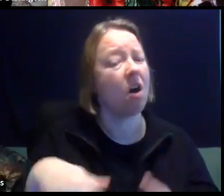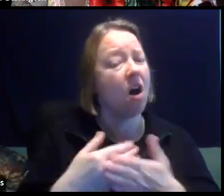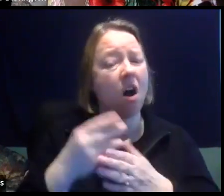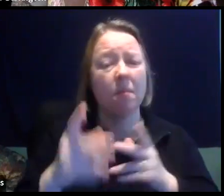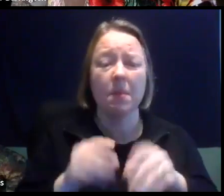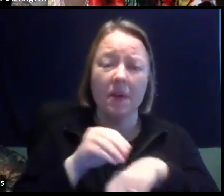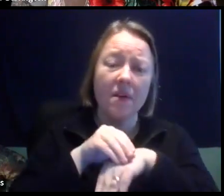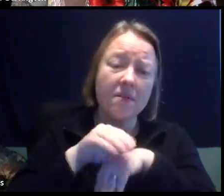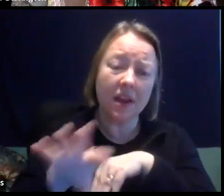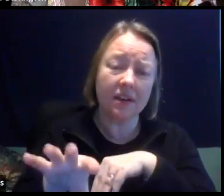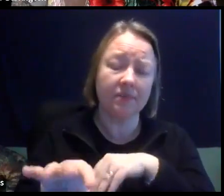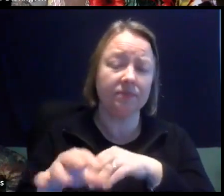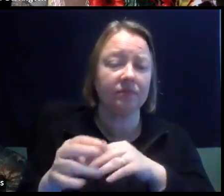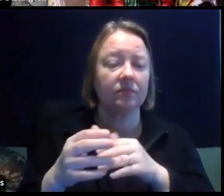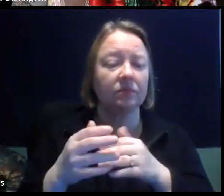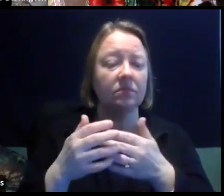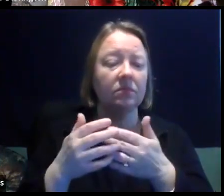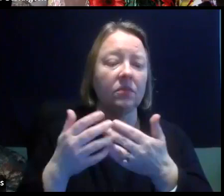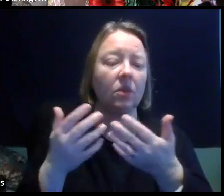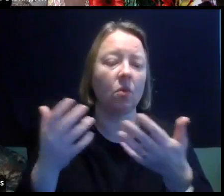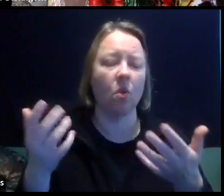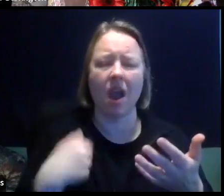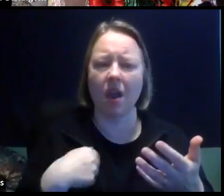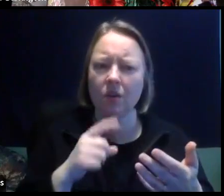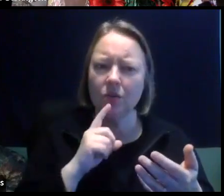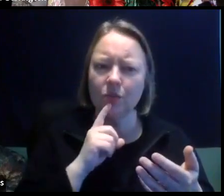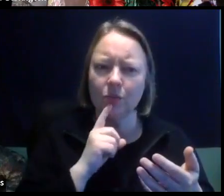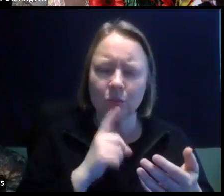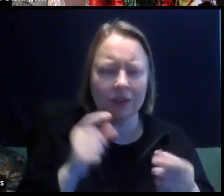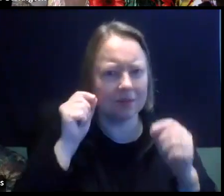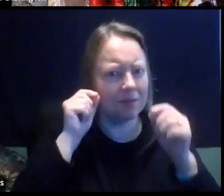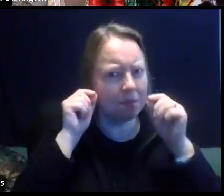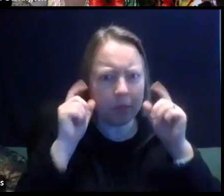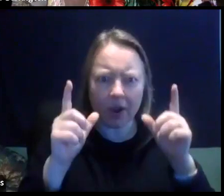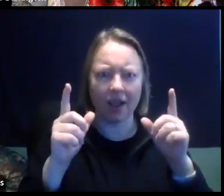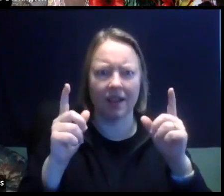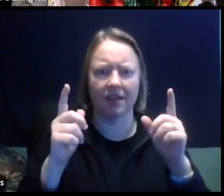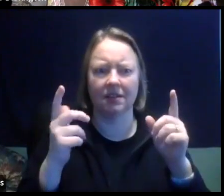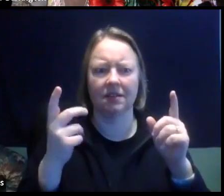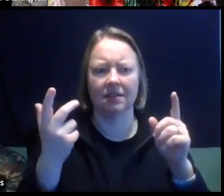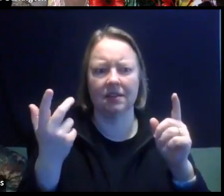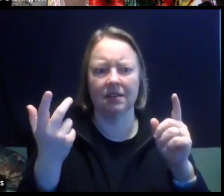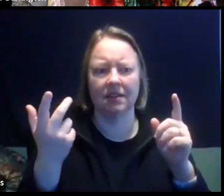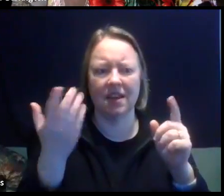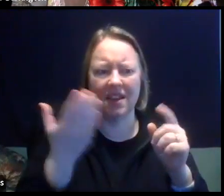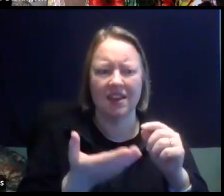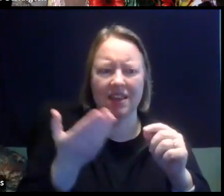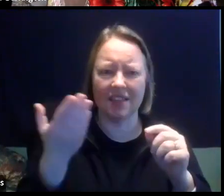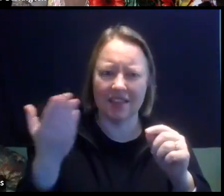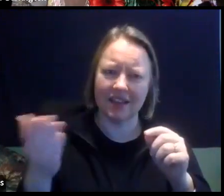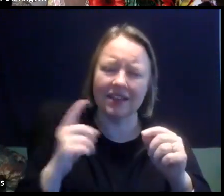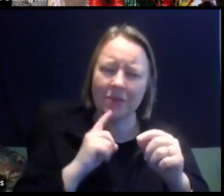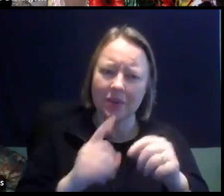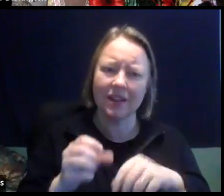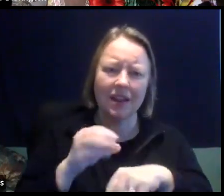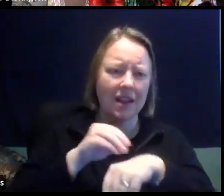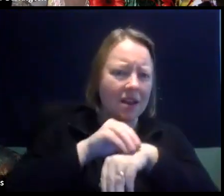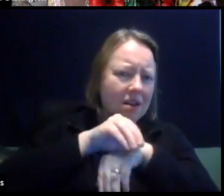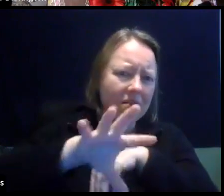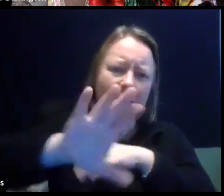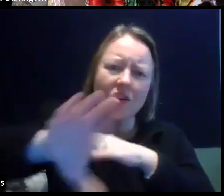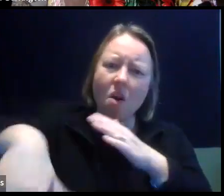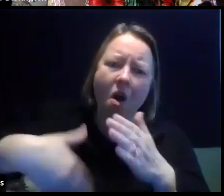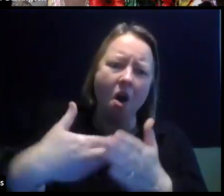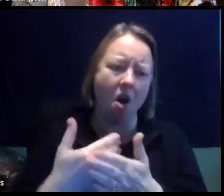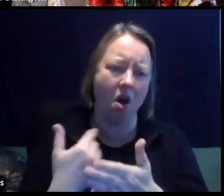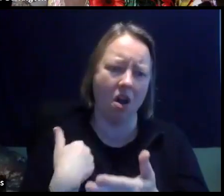And what I was really jolted by are the things that have impacted us all. Here's